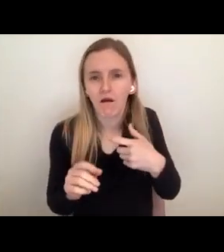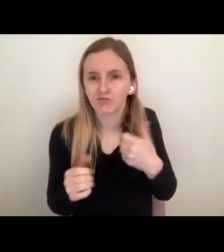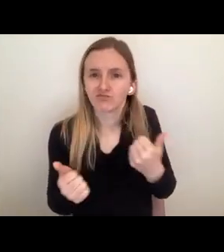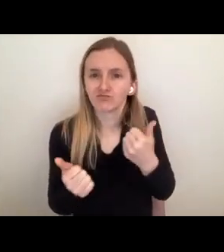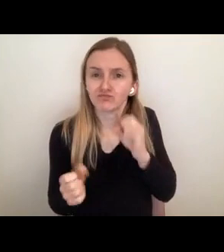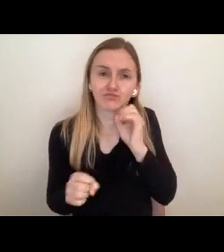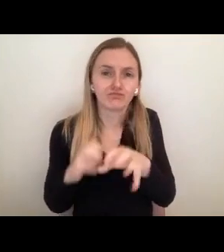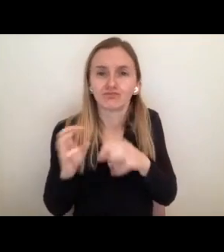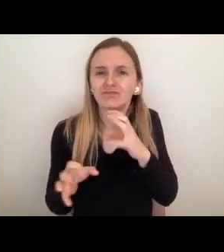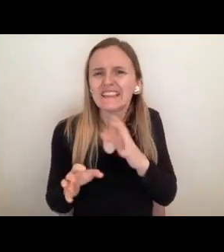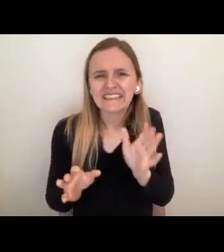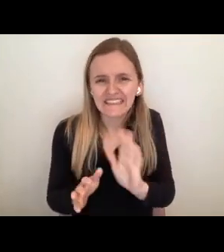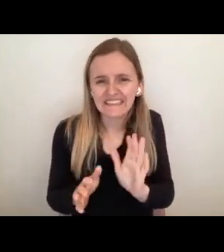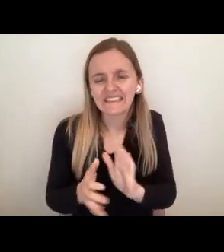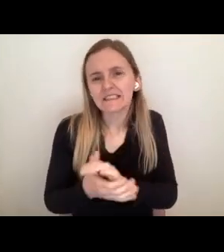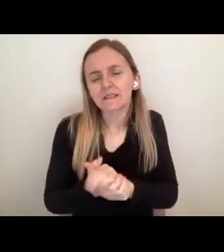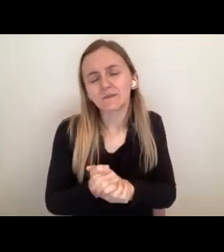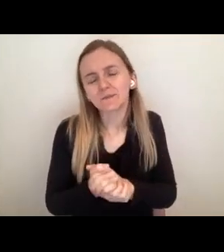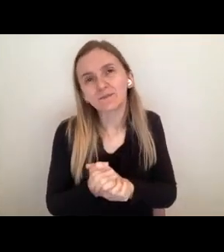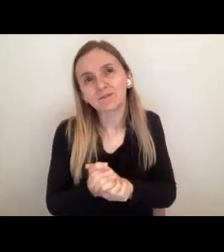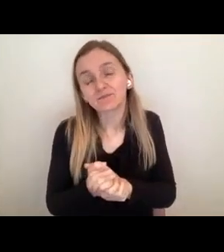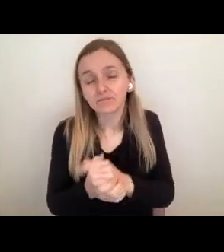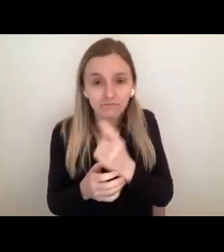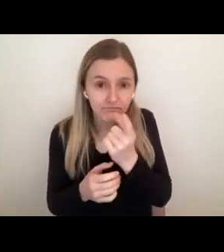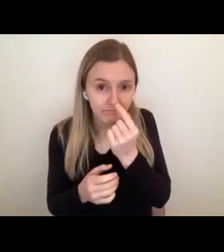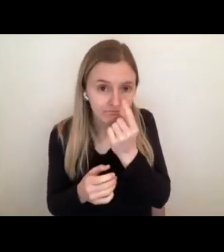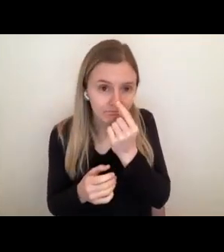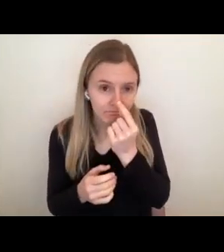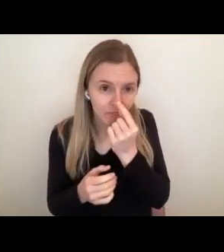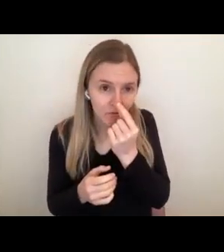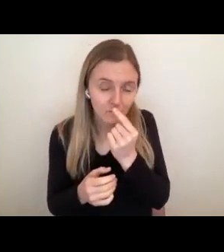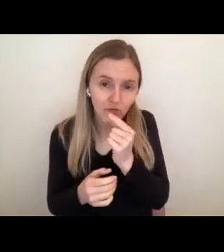is something that you can